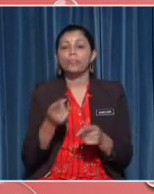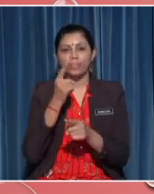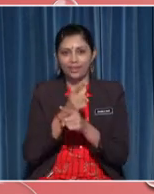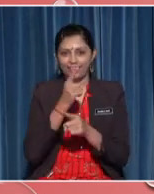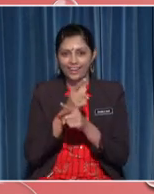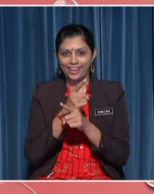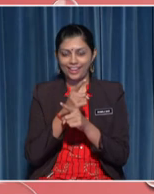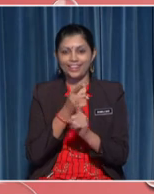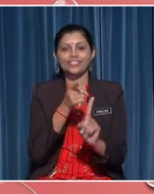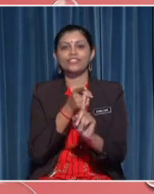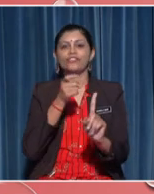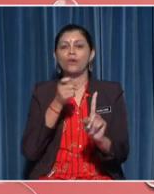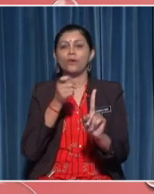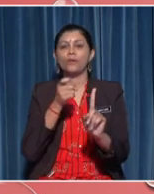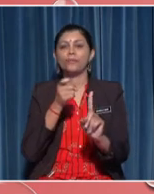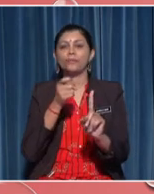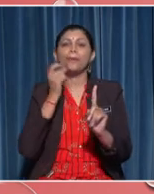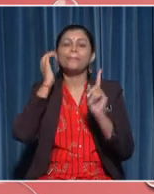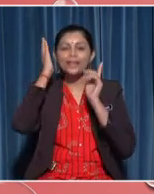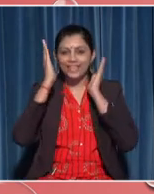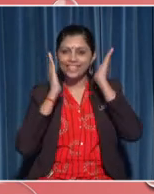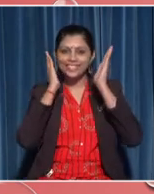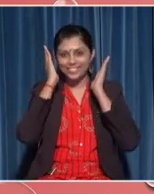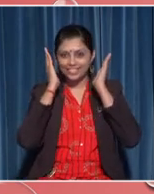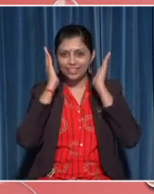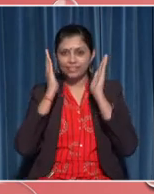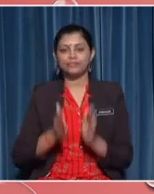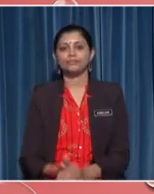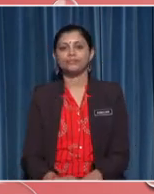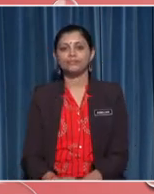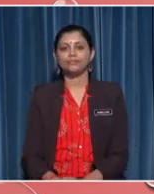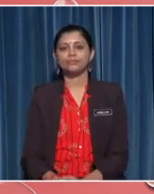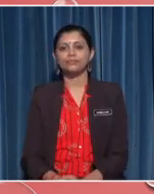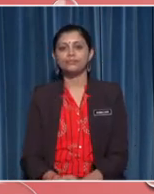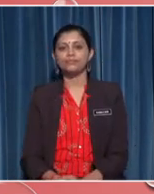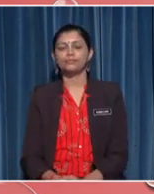Great! It is from our own country, Malaysia.